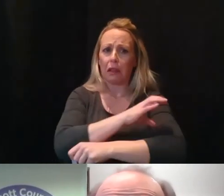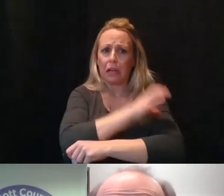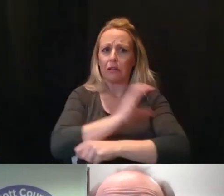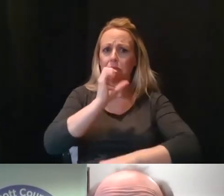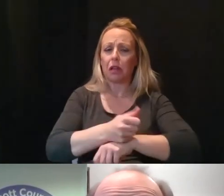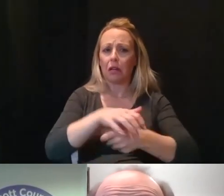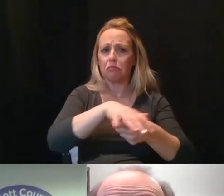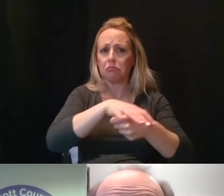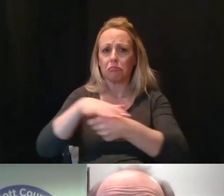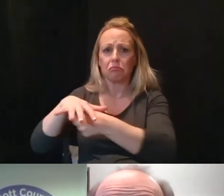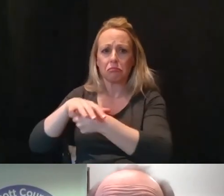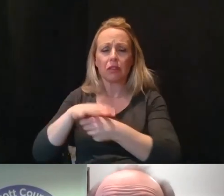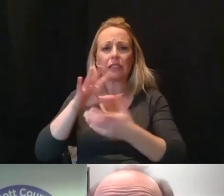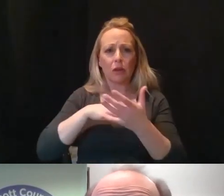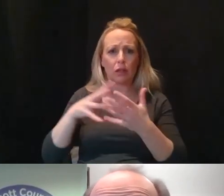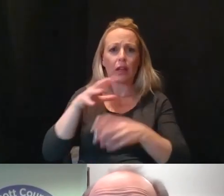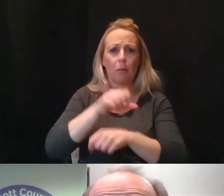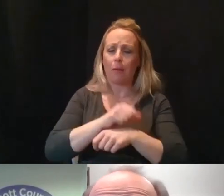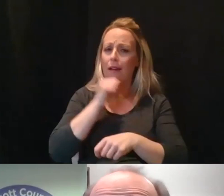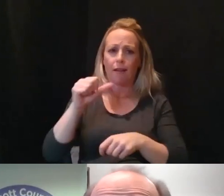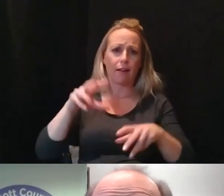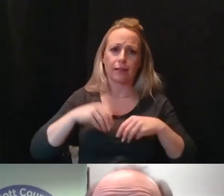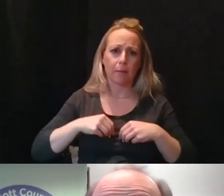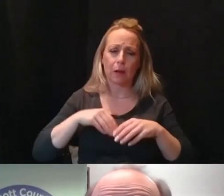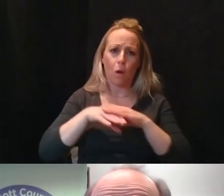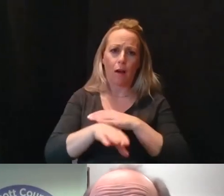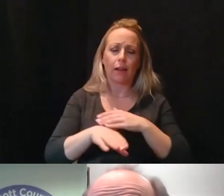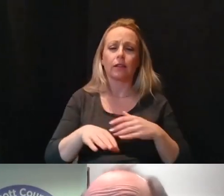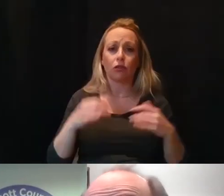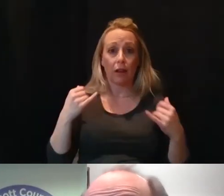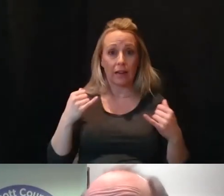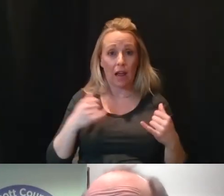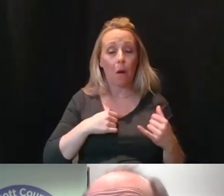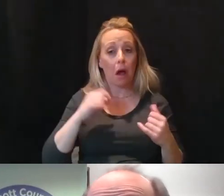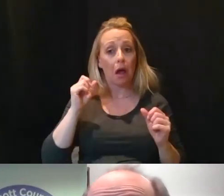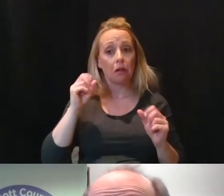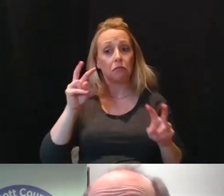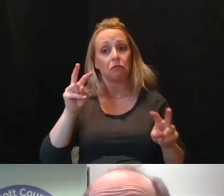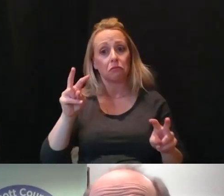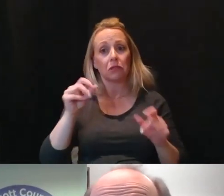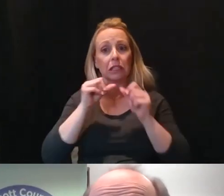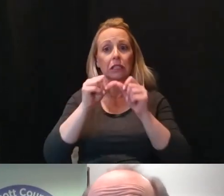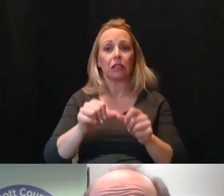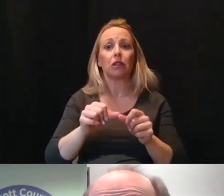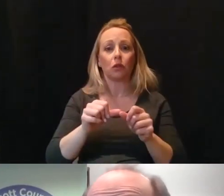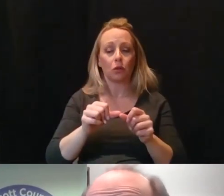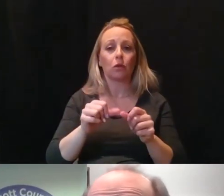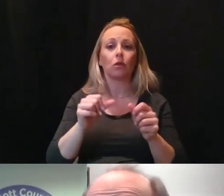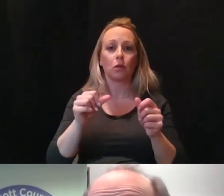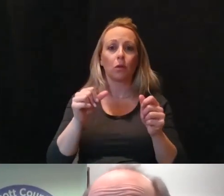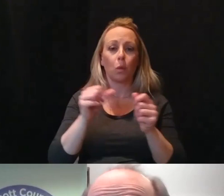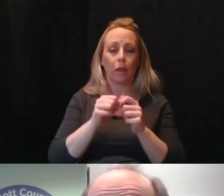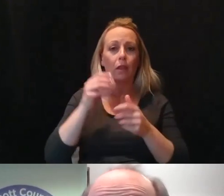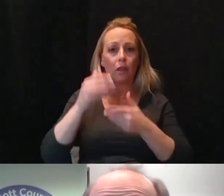the appointments and not taking walk-ins. But at this time, I see us continuing with an appointment-based clinic process for